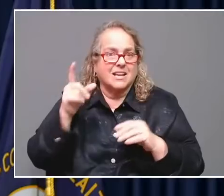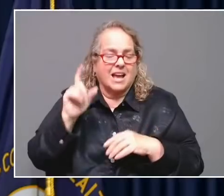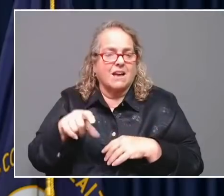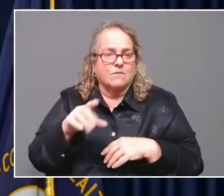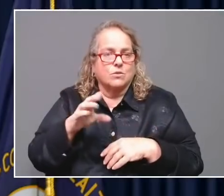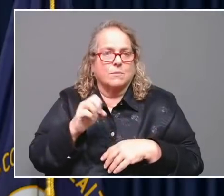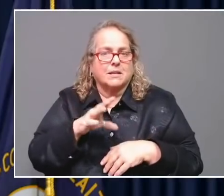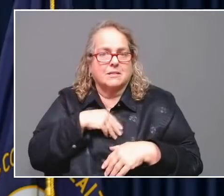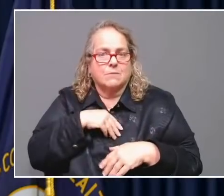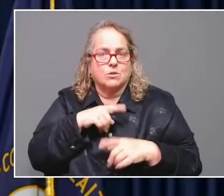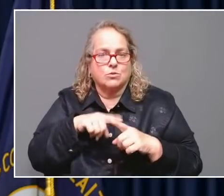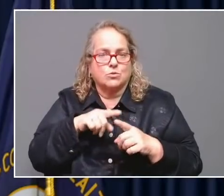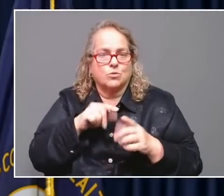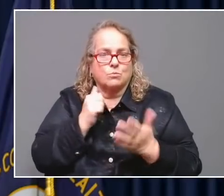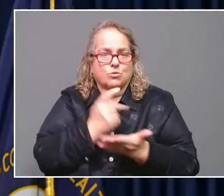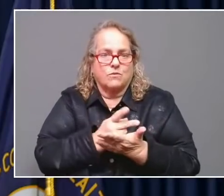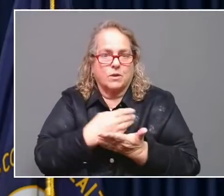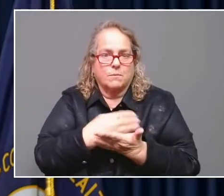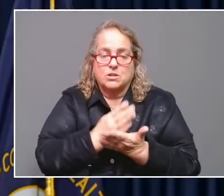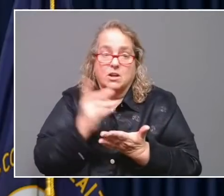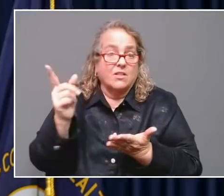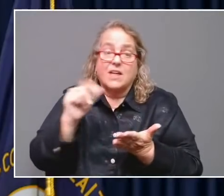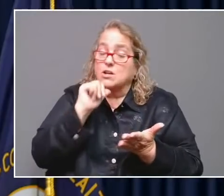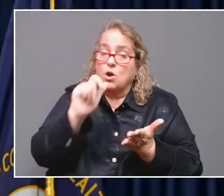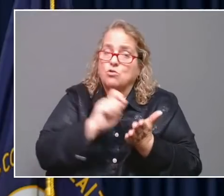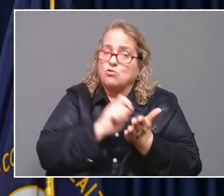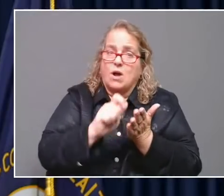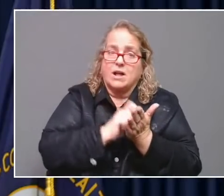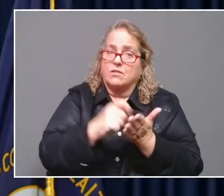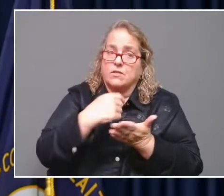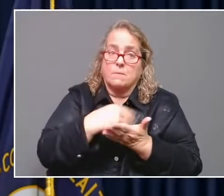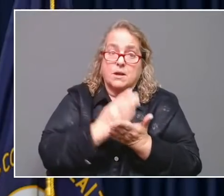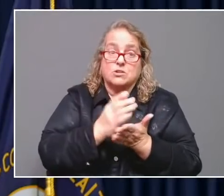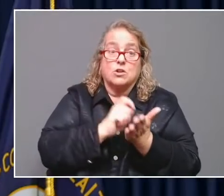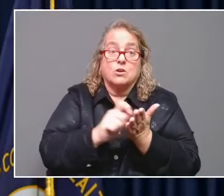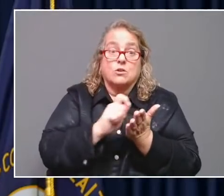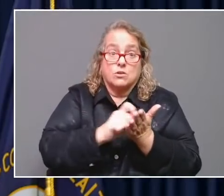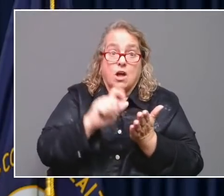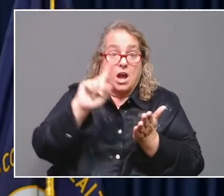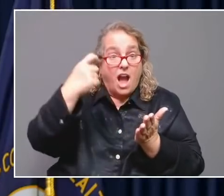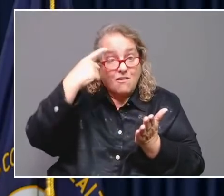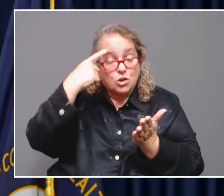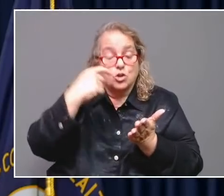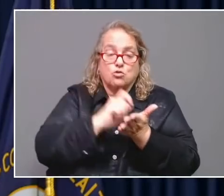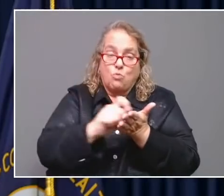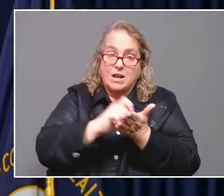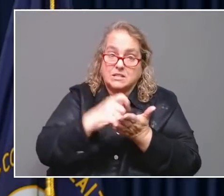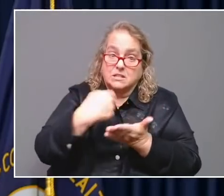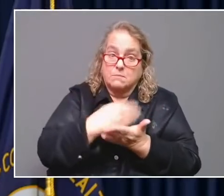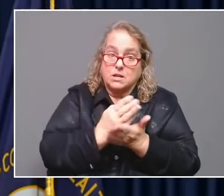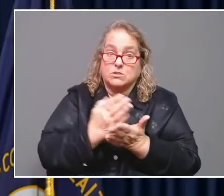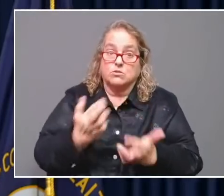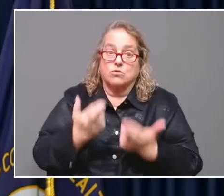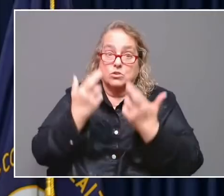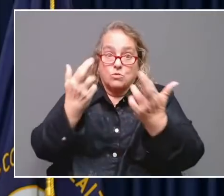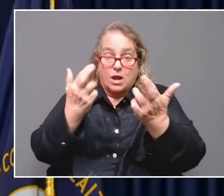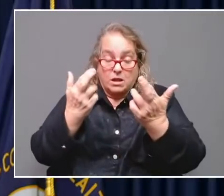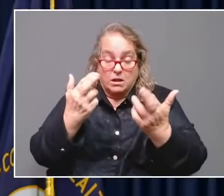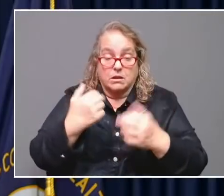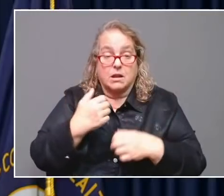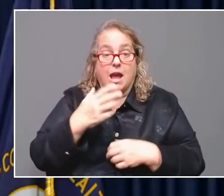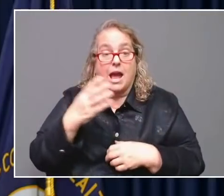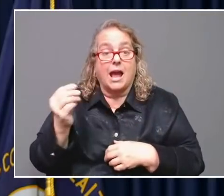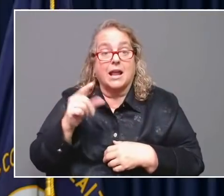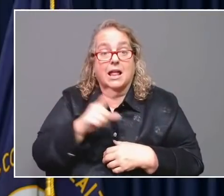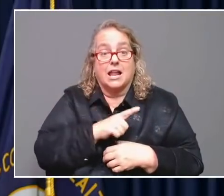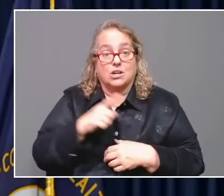it? So they don't write the budget. The budget is written by the governor, who submits a recommendation, and then, for lack of a better term, the legislature